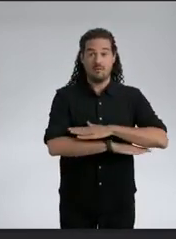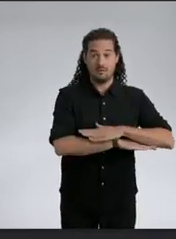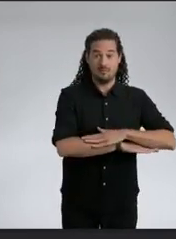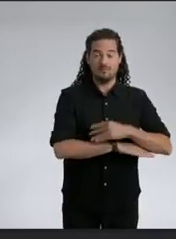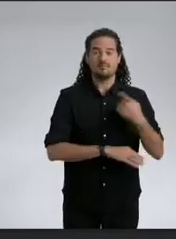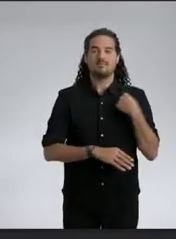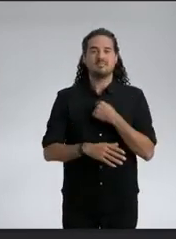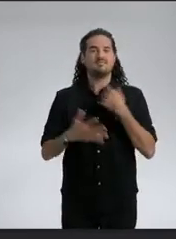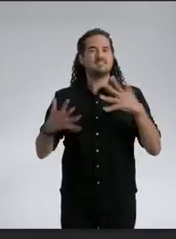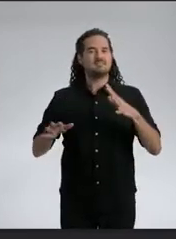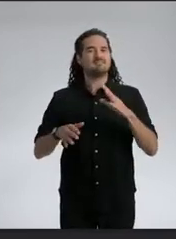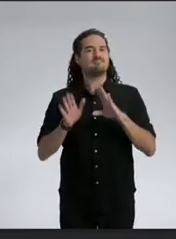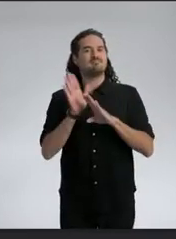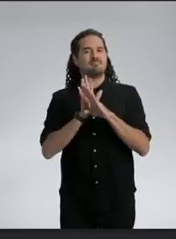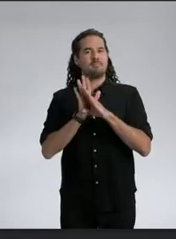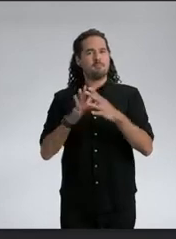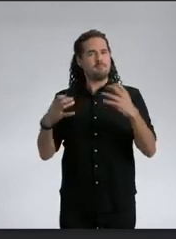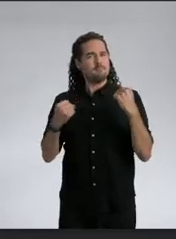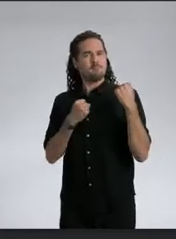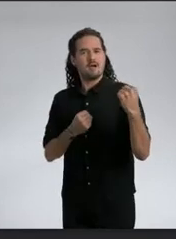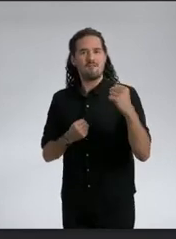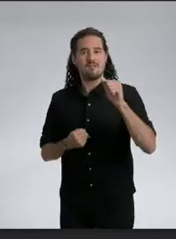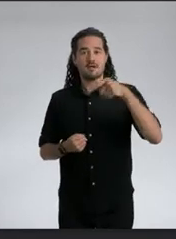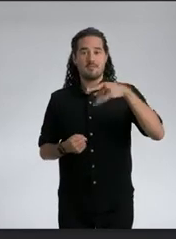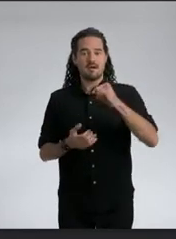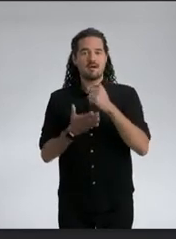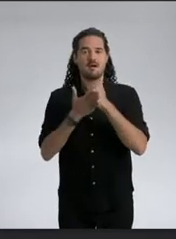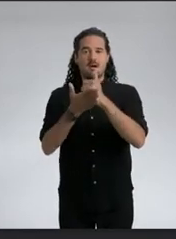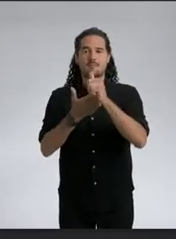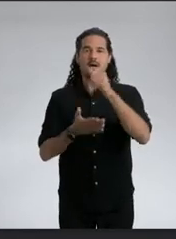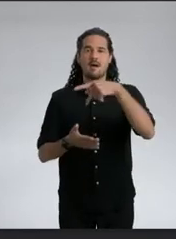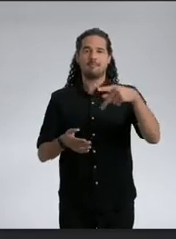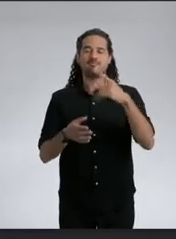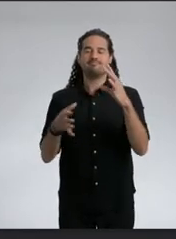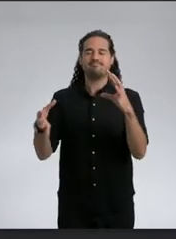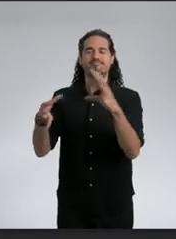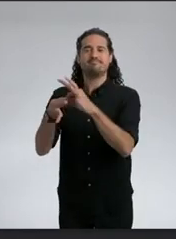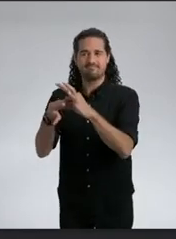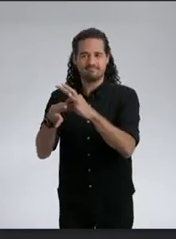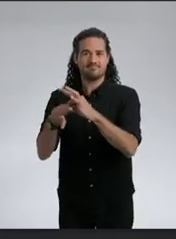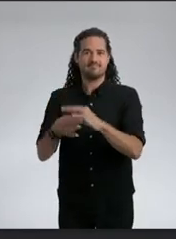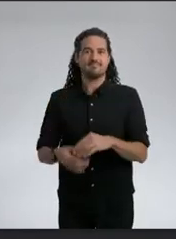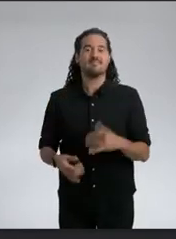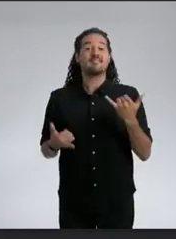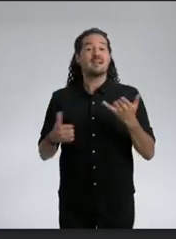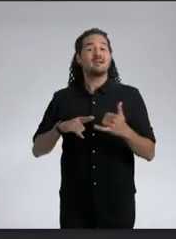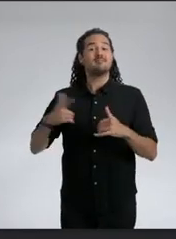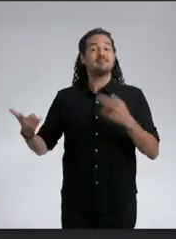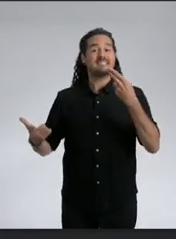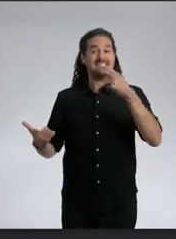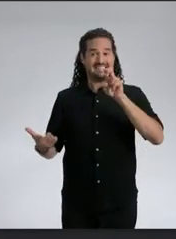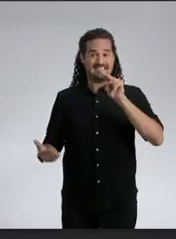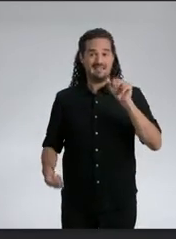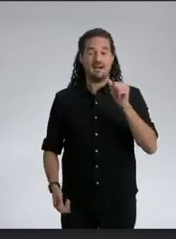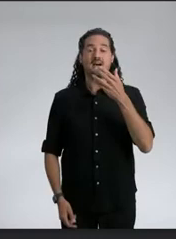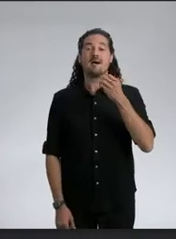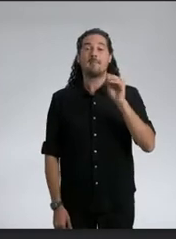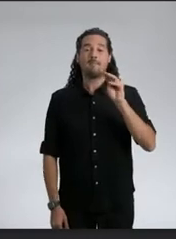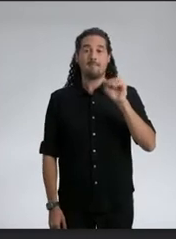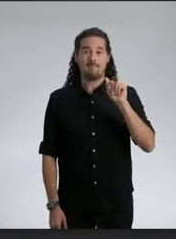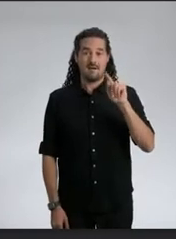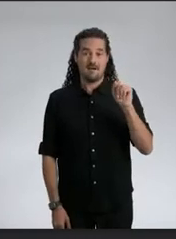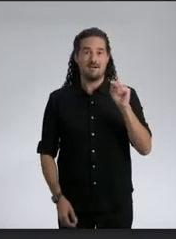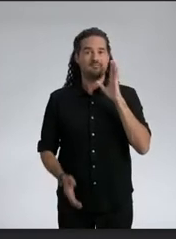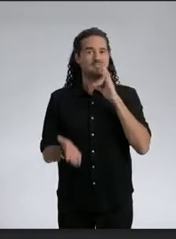set of APIs that'll help your app create those kinds of relationships. Let's start with Hina and Matt to tell us about